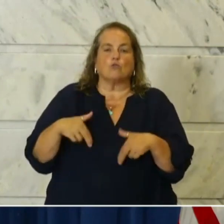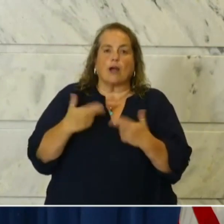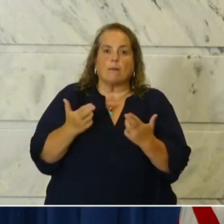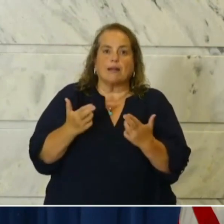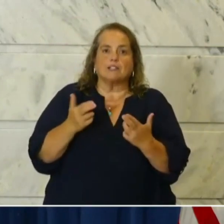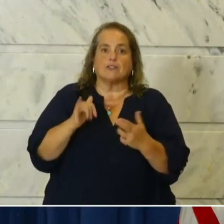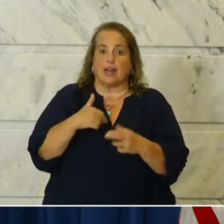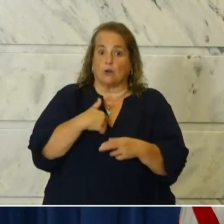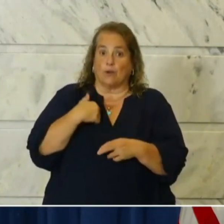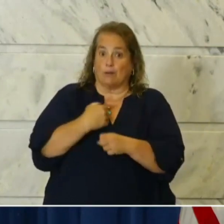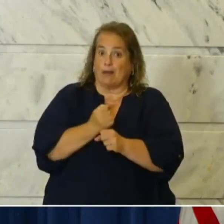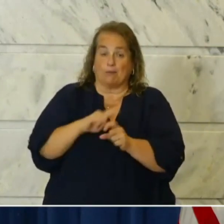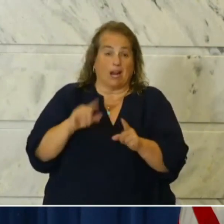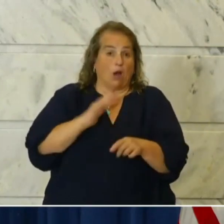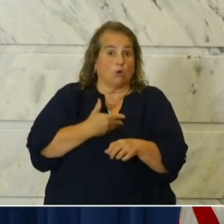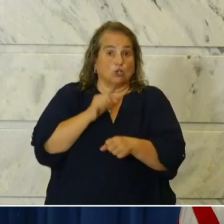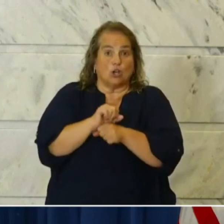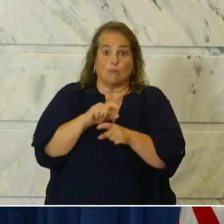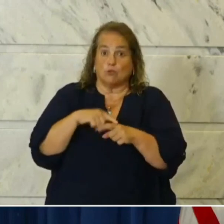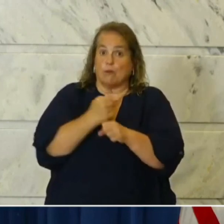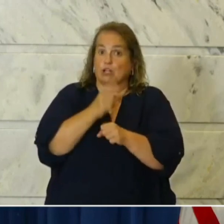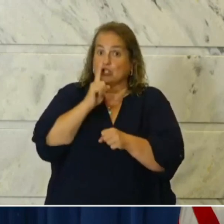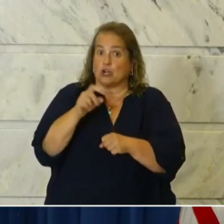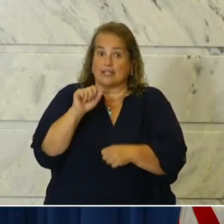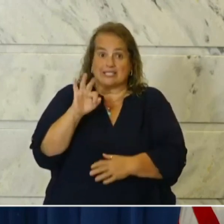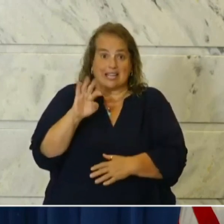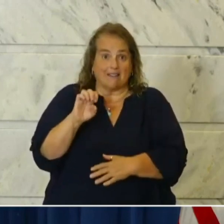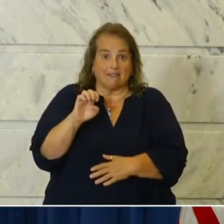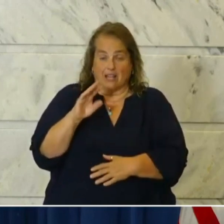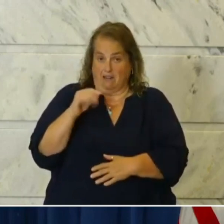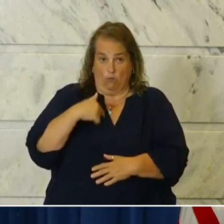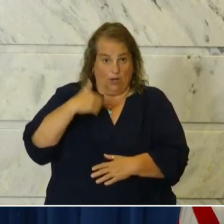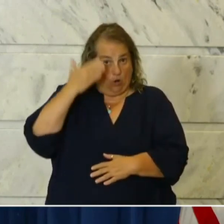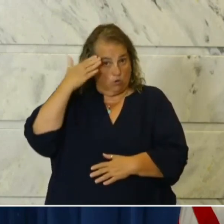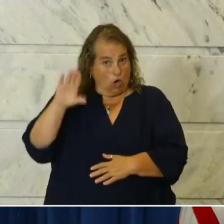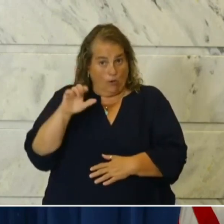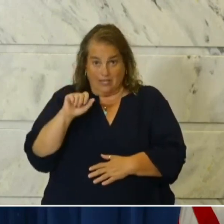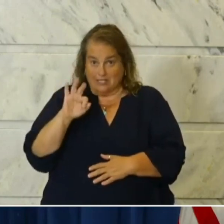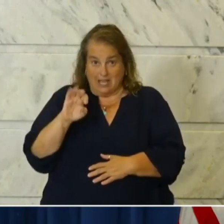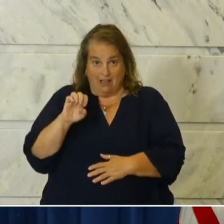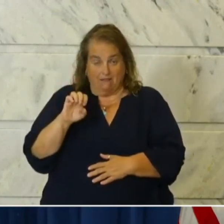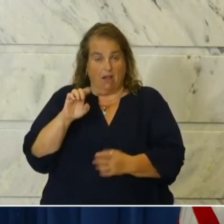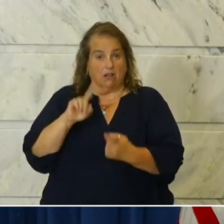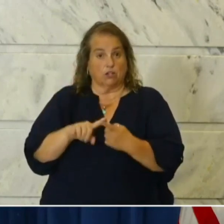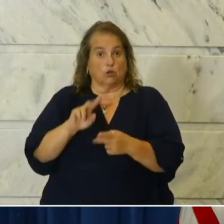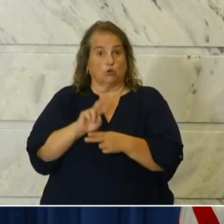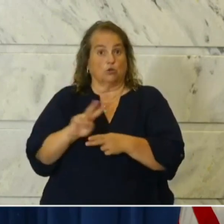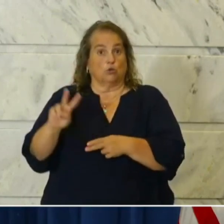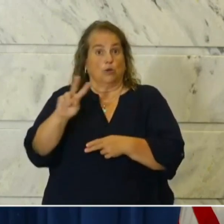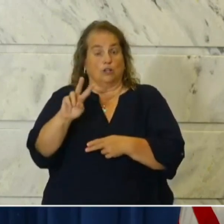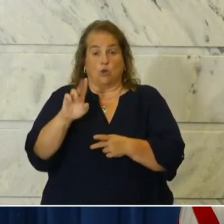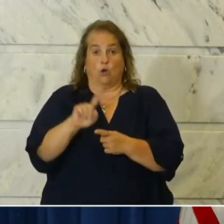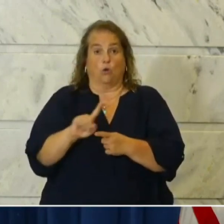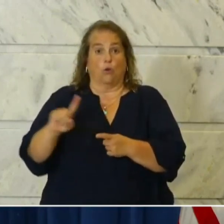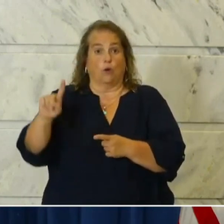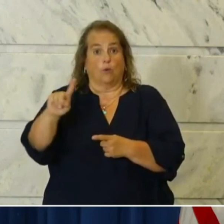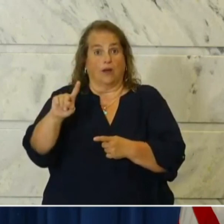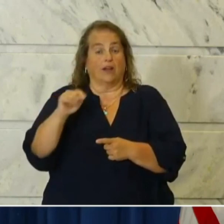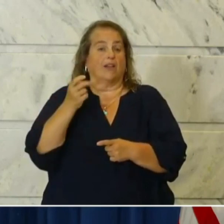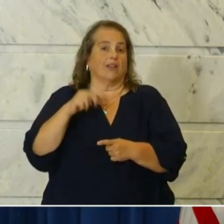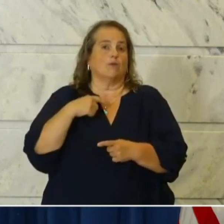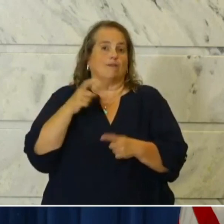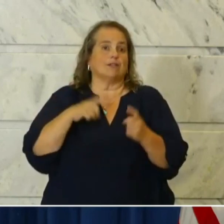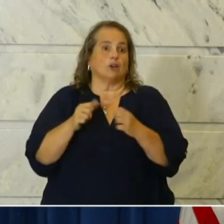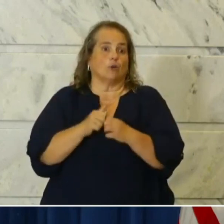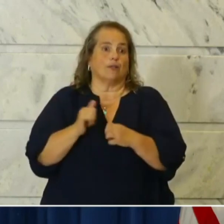that we'll make, but our job is to make sure it's safe, and if we don't know that it's safe until 2 weeks out or 1 week out, then we got to deal